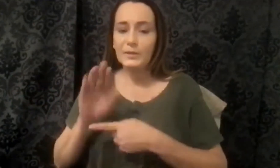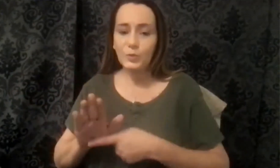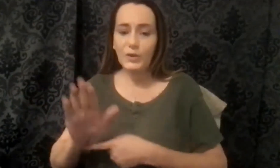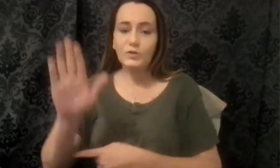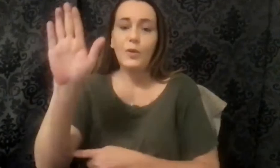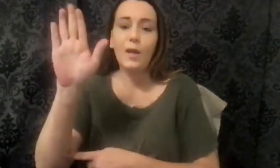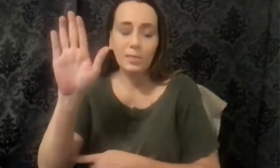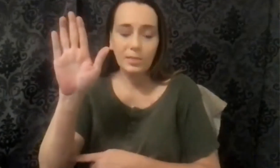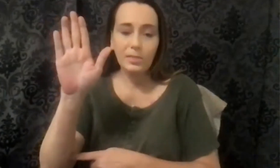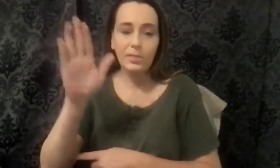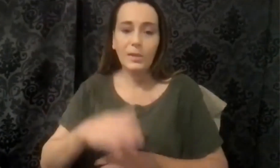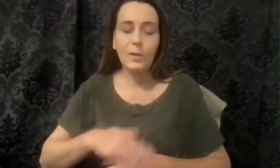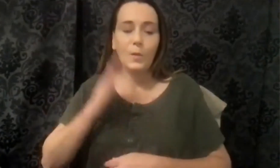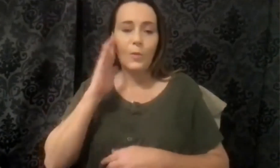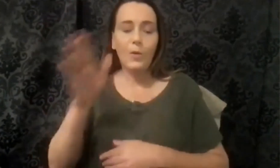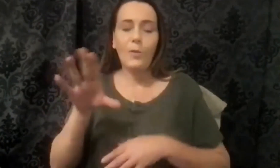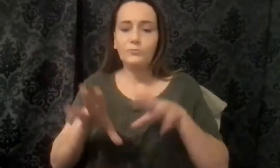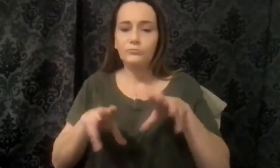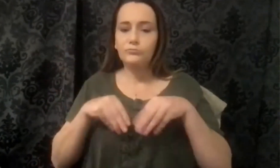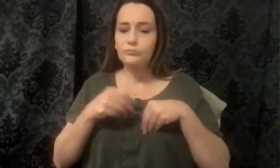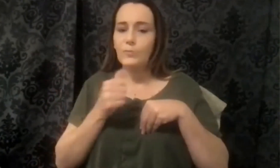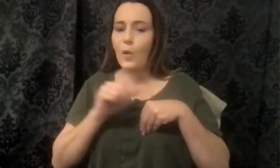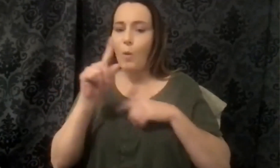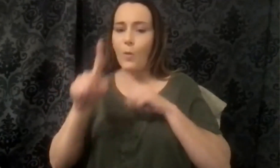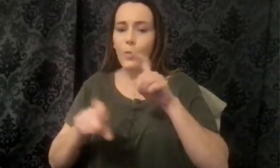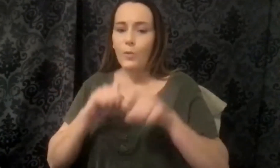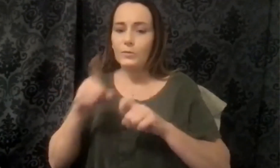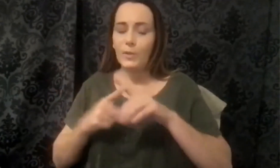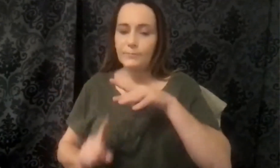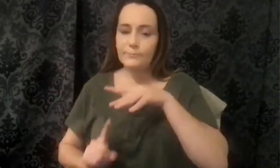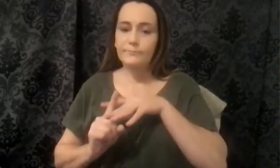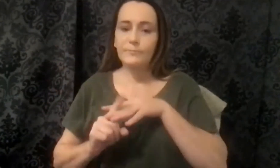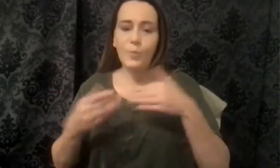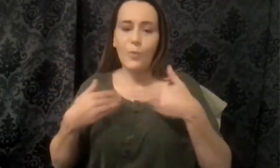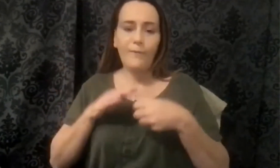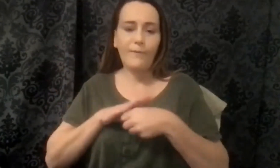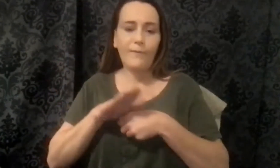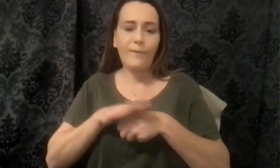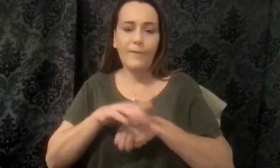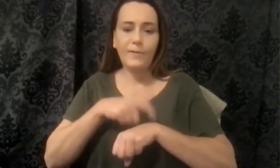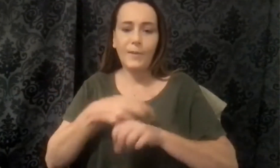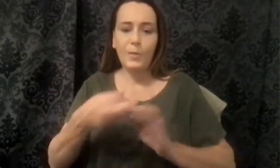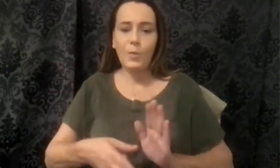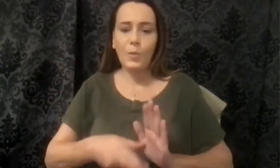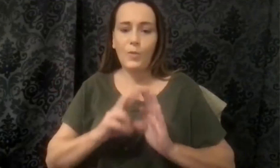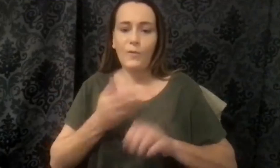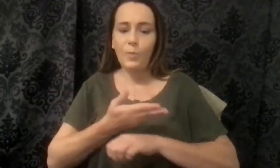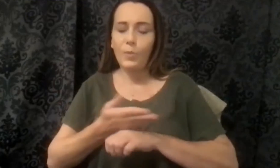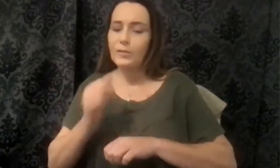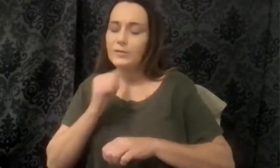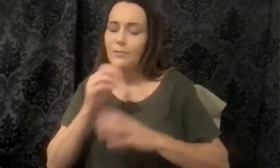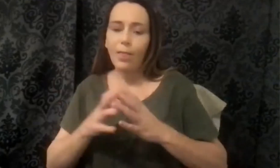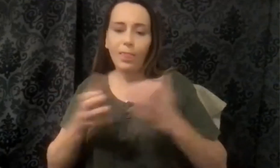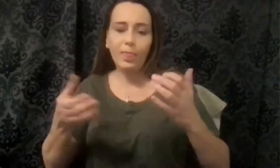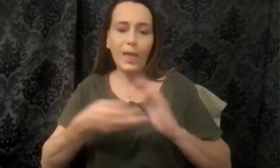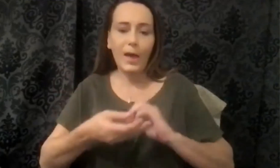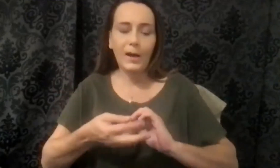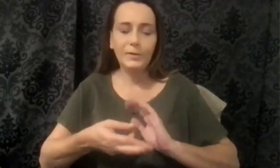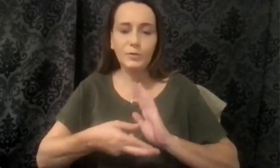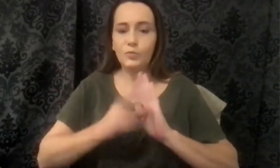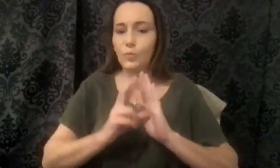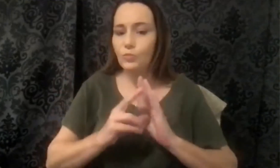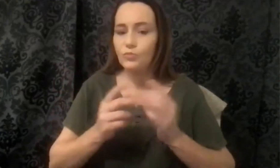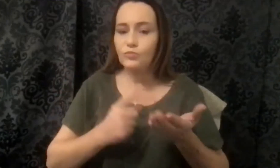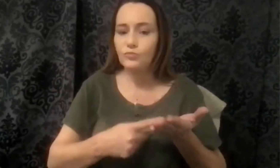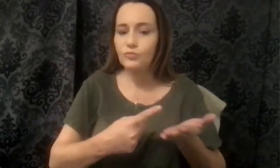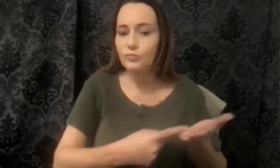with all the questions as they come up. We have plenty of time here for the material. There isn't all that much material to cover